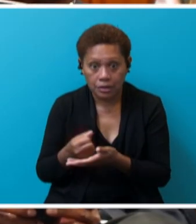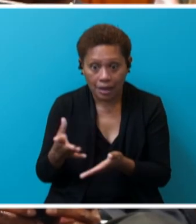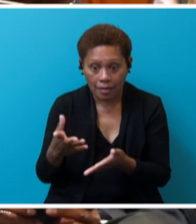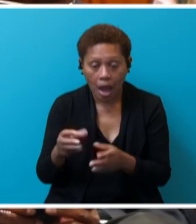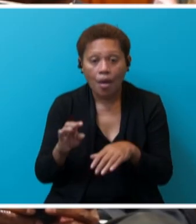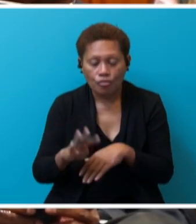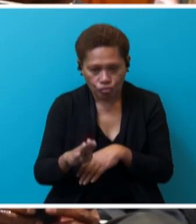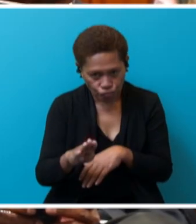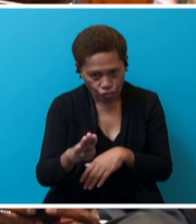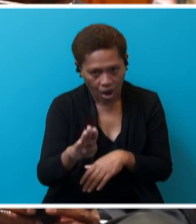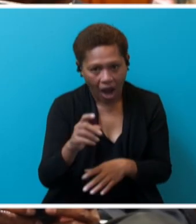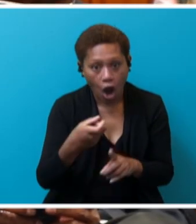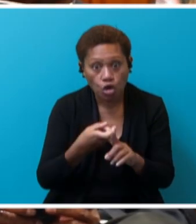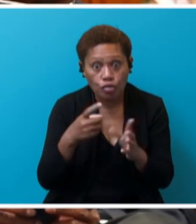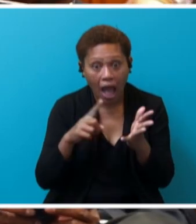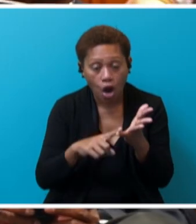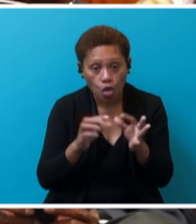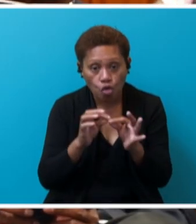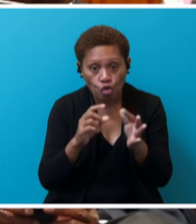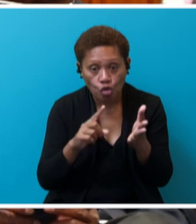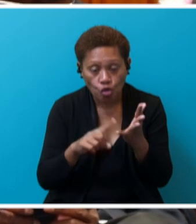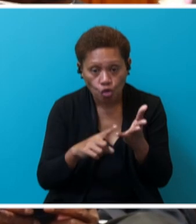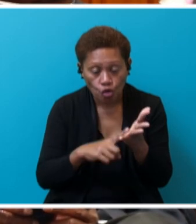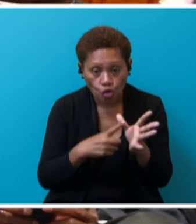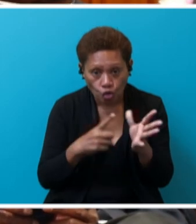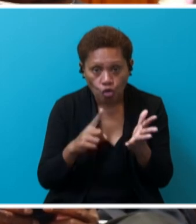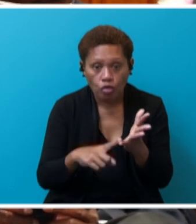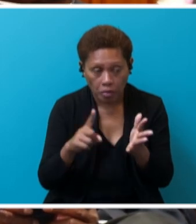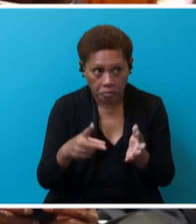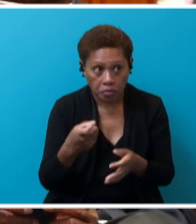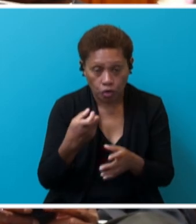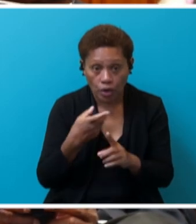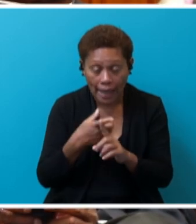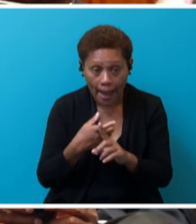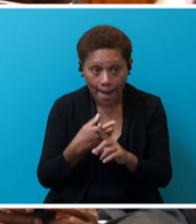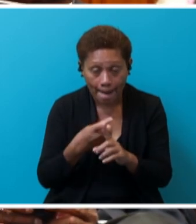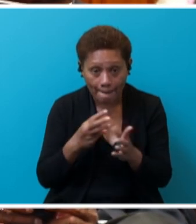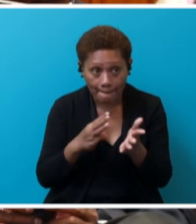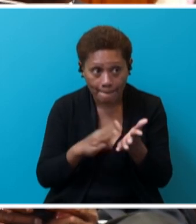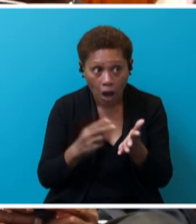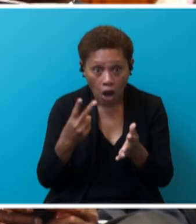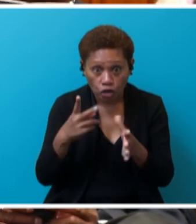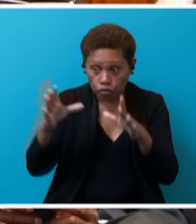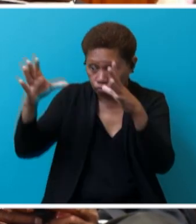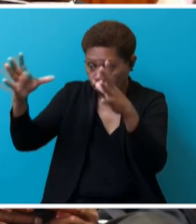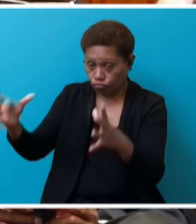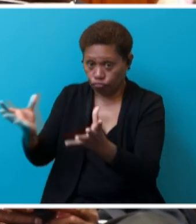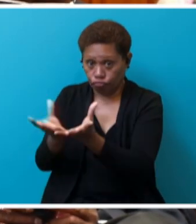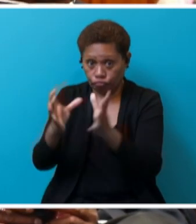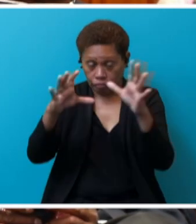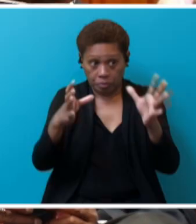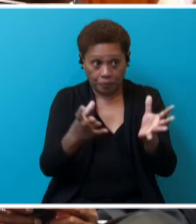Bua, with the installation of 33 kilometers of pipeline, 2 reservoirs, and multiple standpipes to